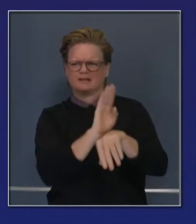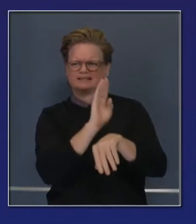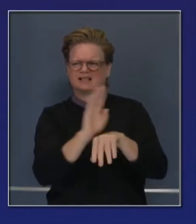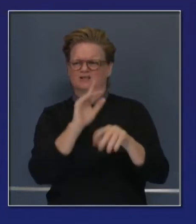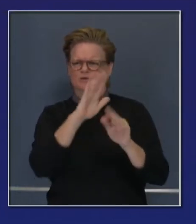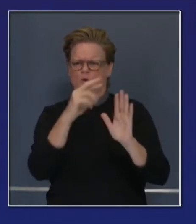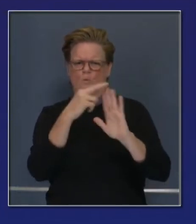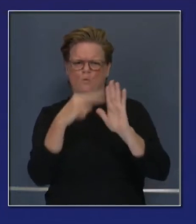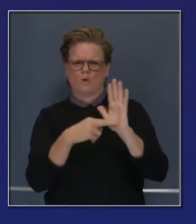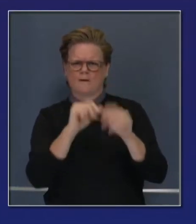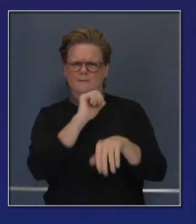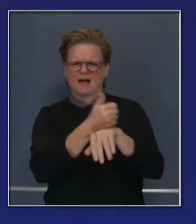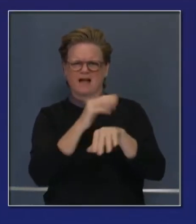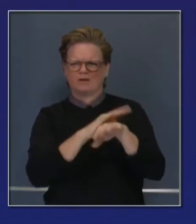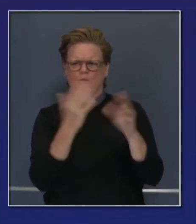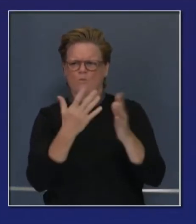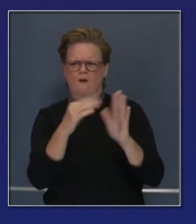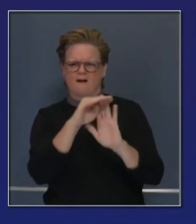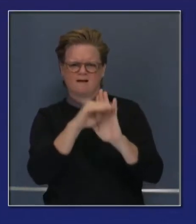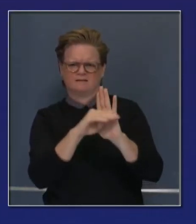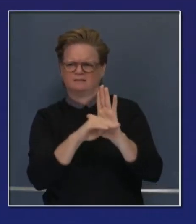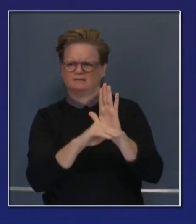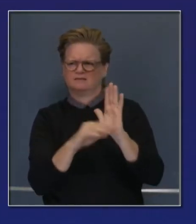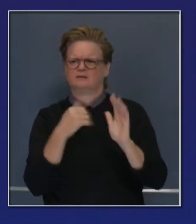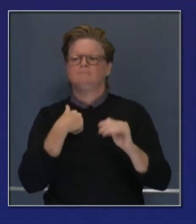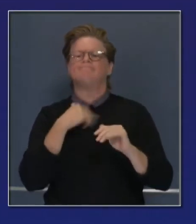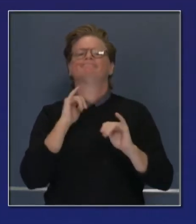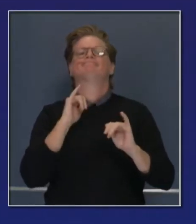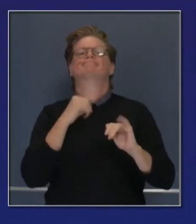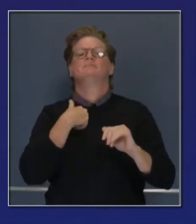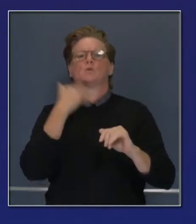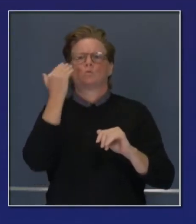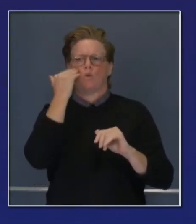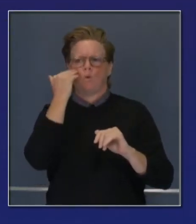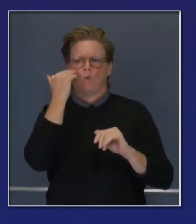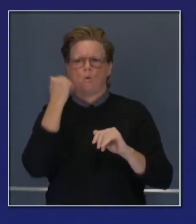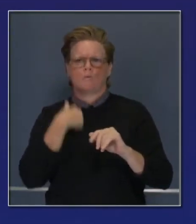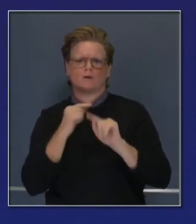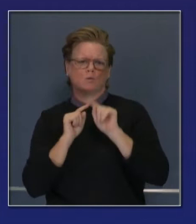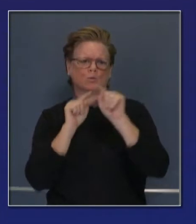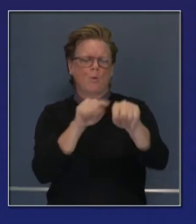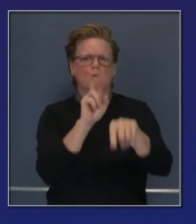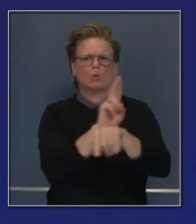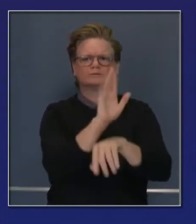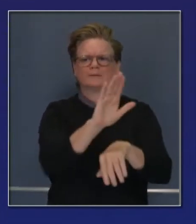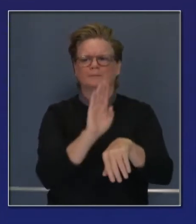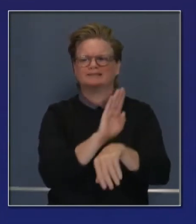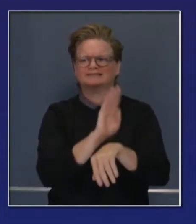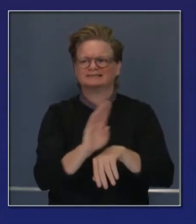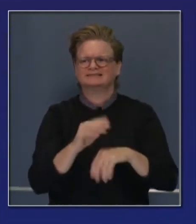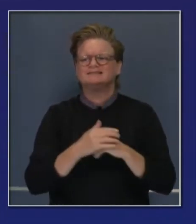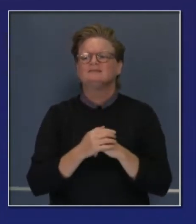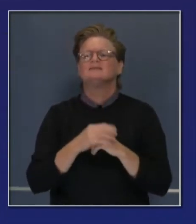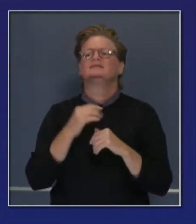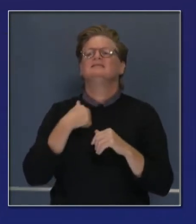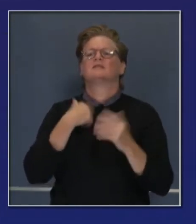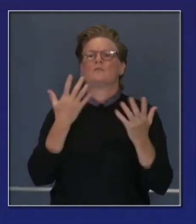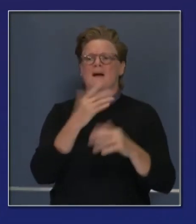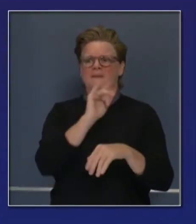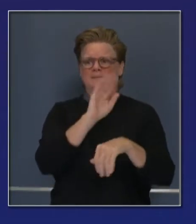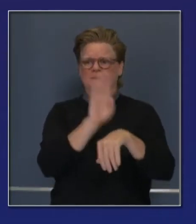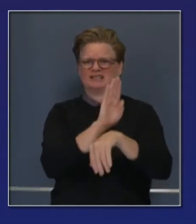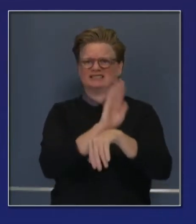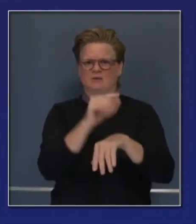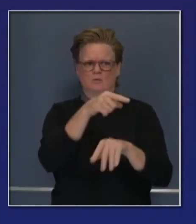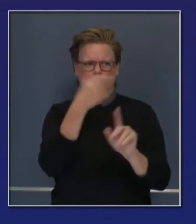provided as relates to any particular protective measures that may or may not be occurring within different